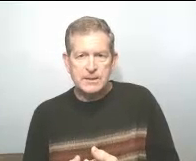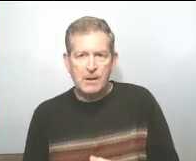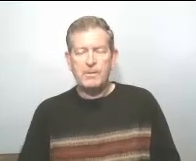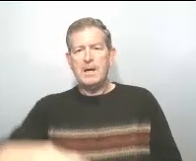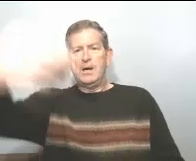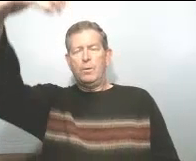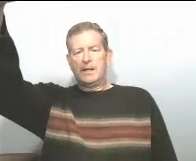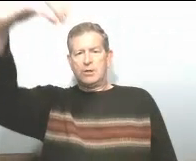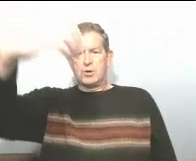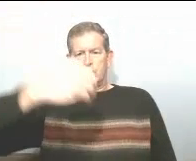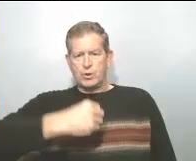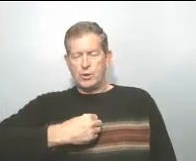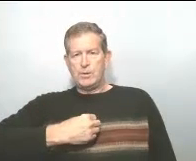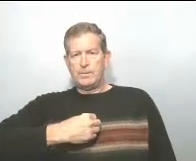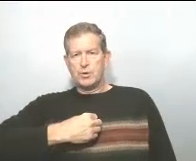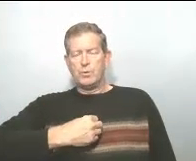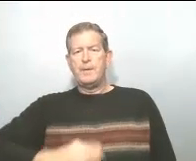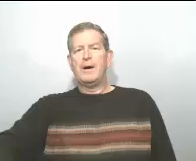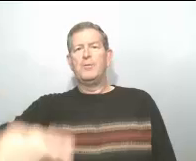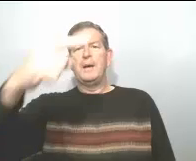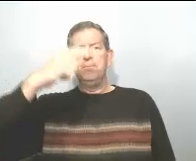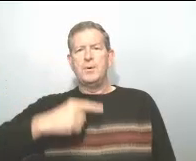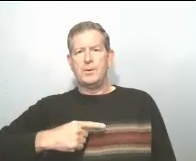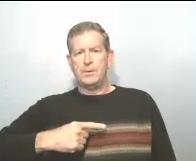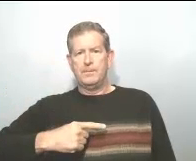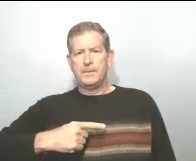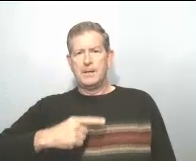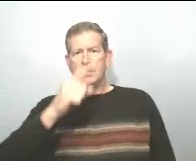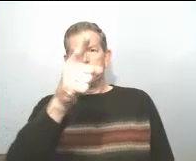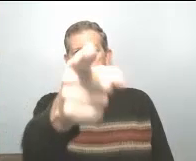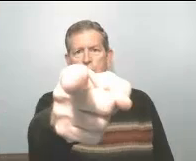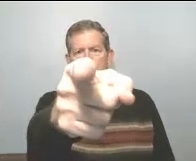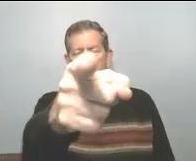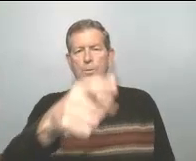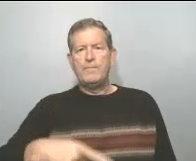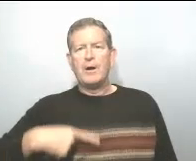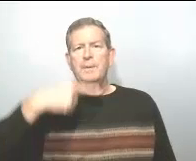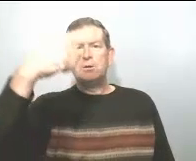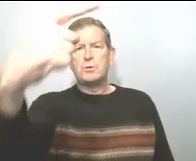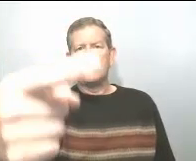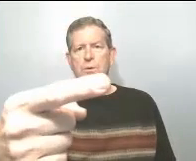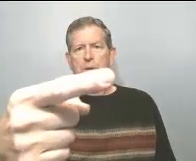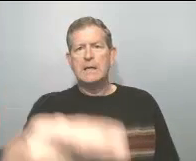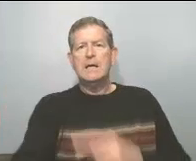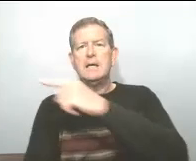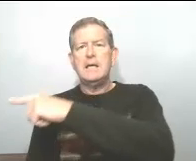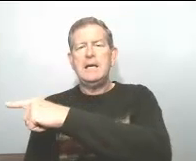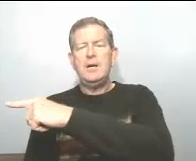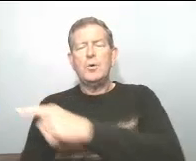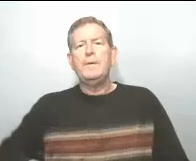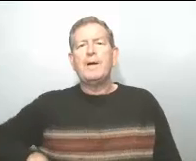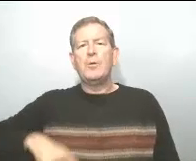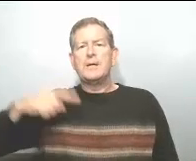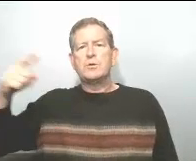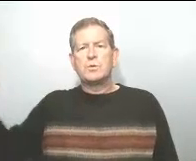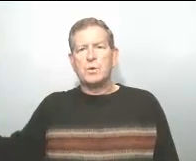action oneself. When it's je will be followed by me. Tu will be followed by te. Il